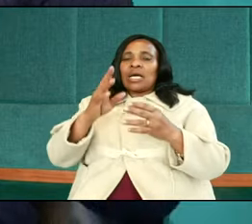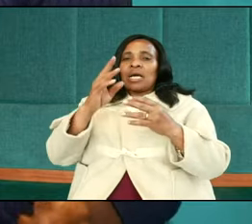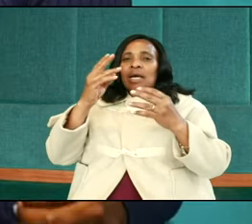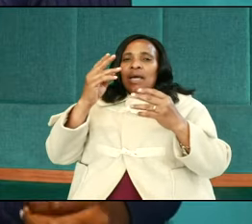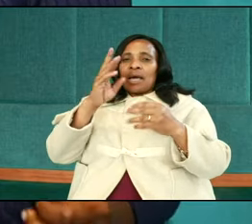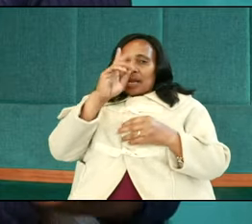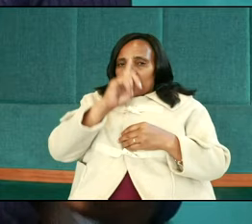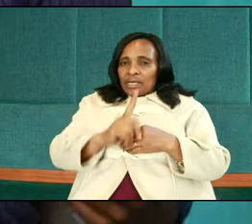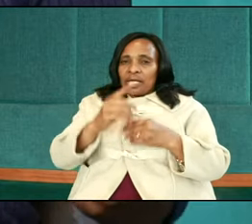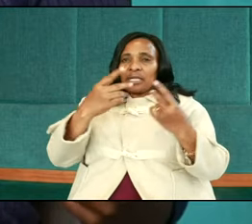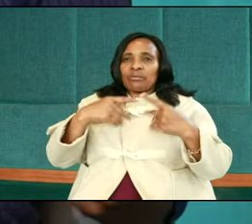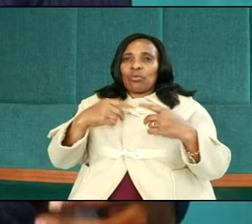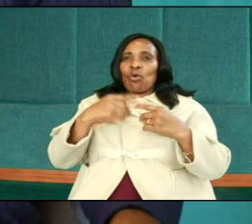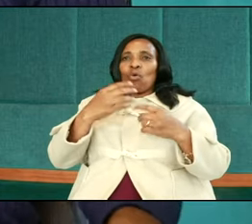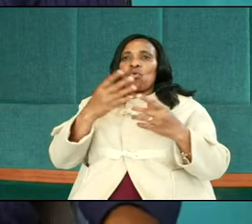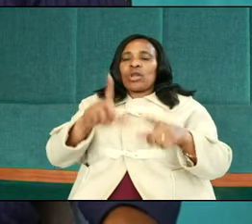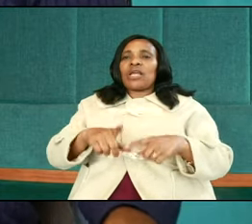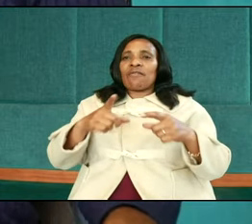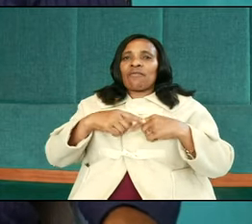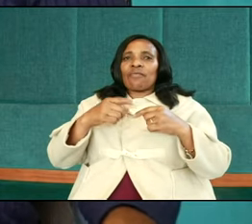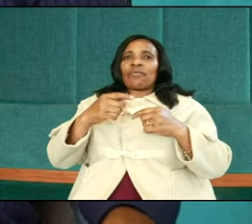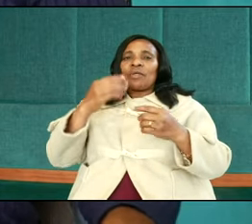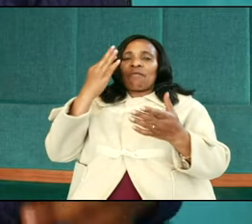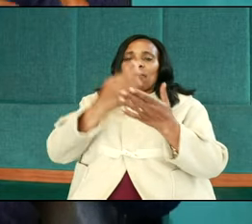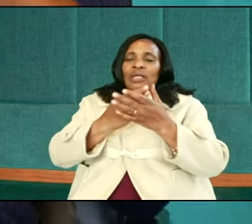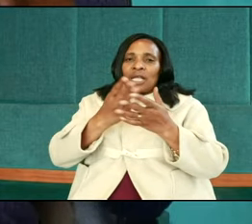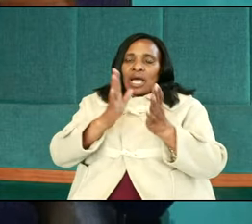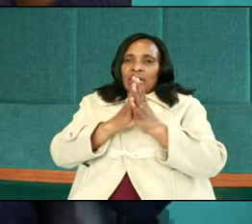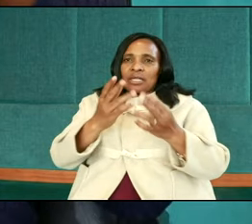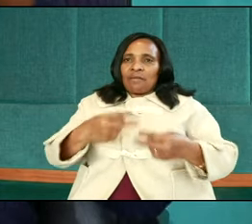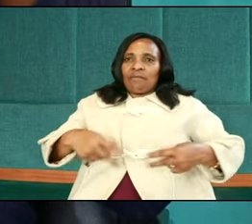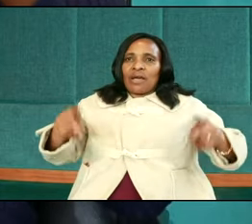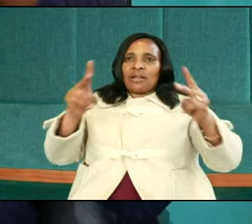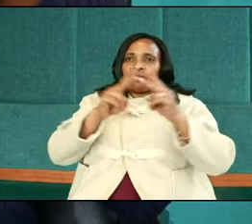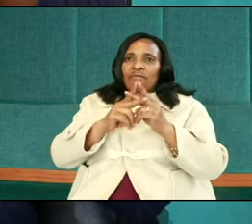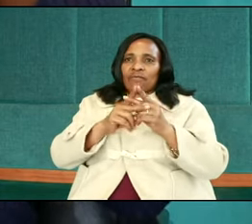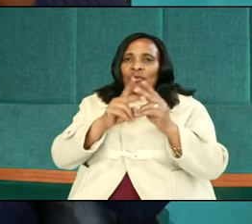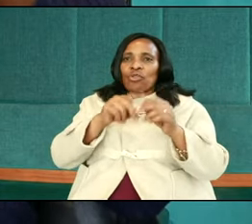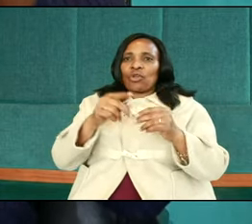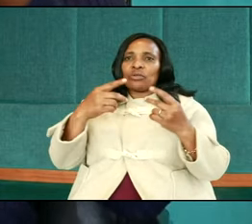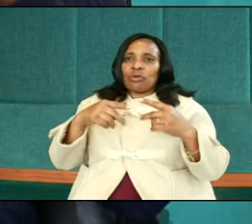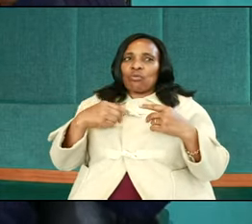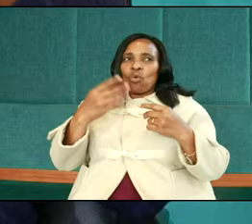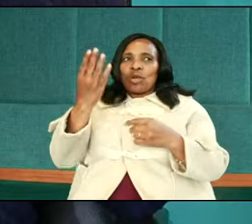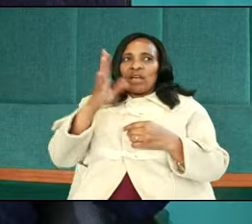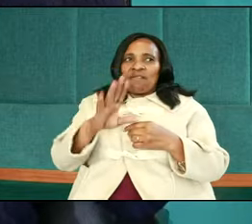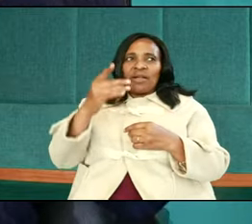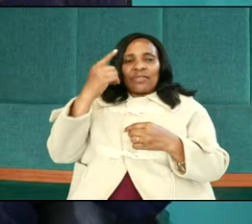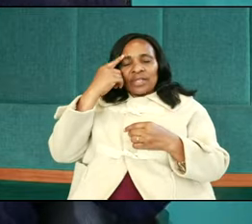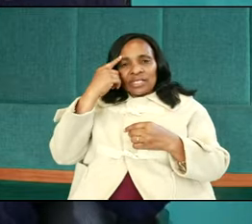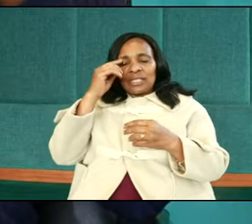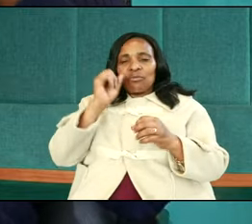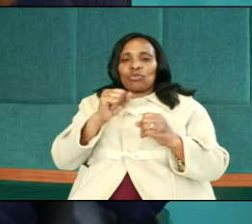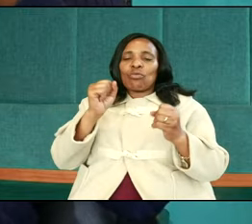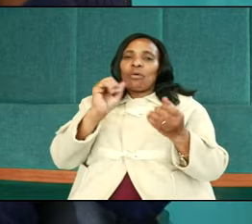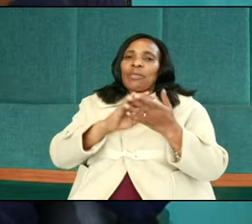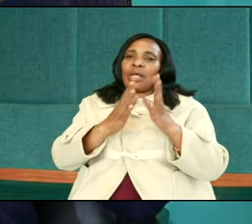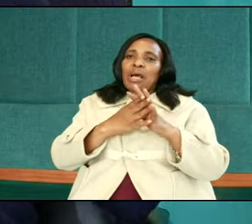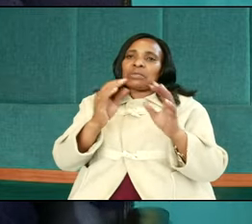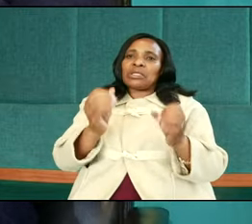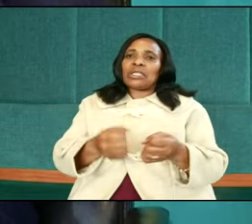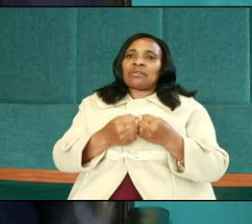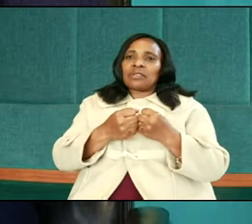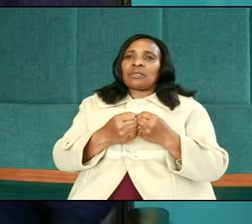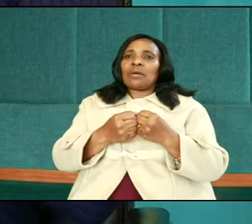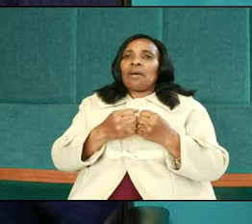actually live up to their faith and their values. Then there are those people who no one ever thinks they would be saved, but because